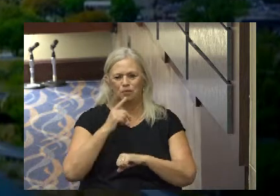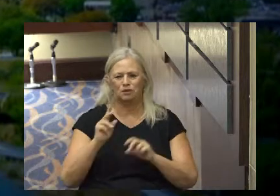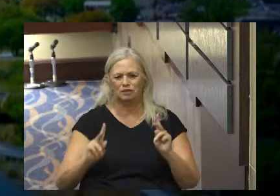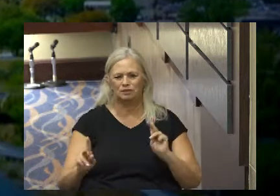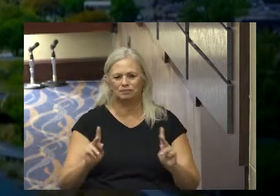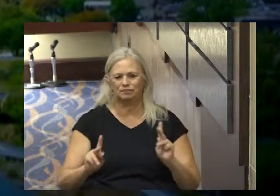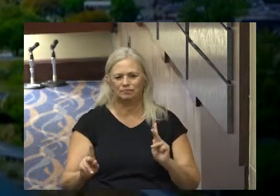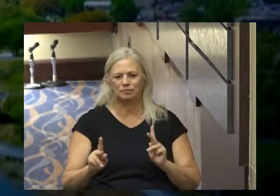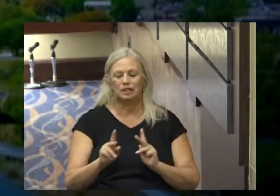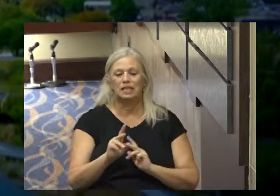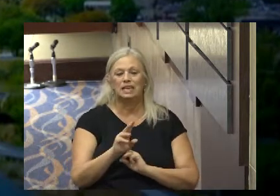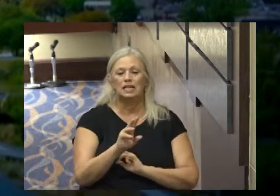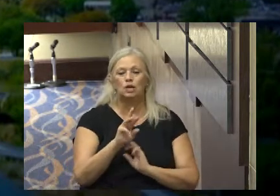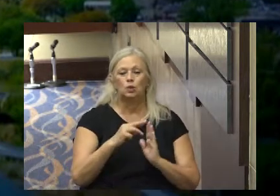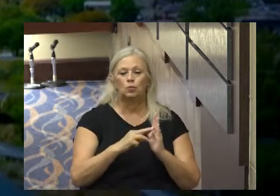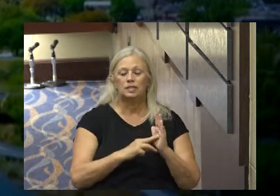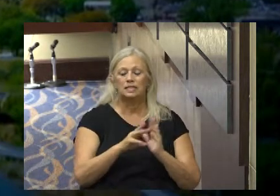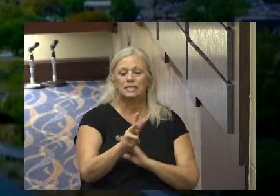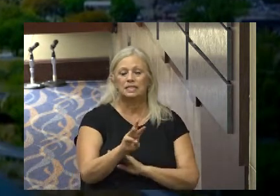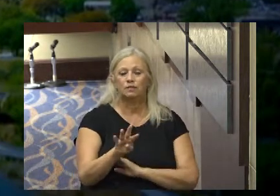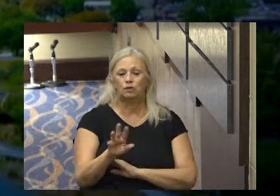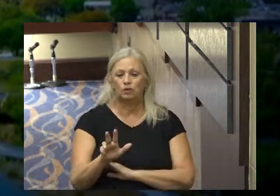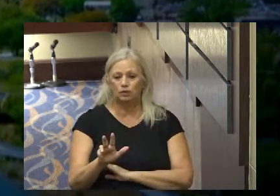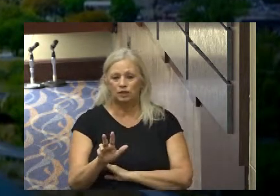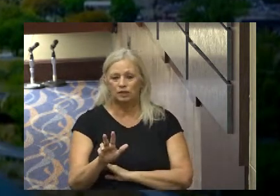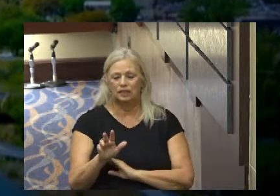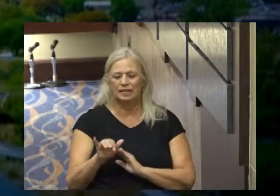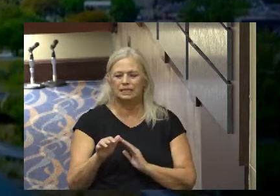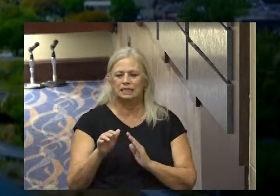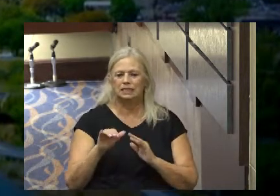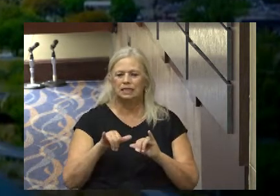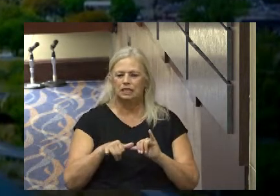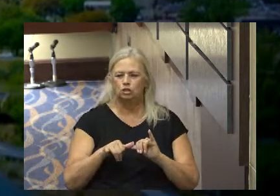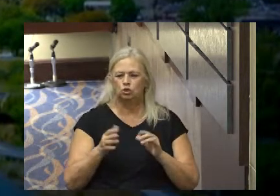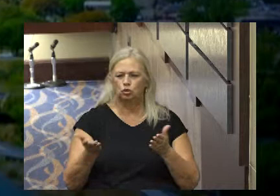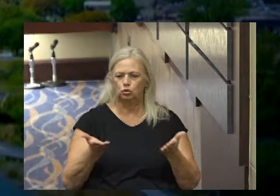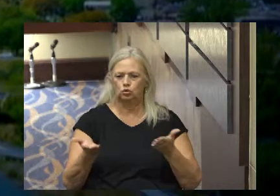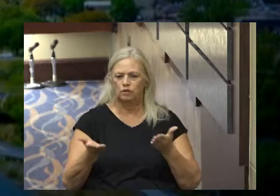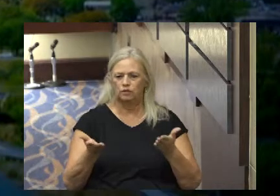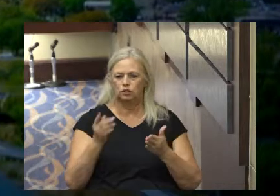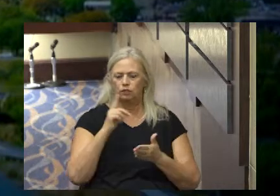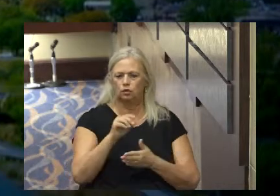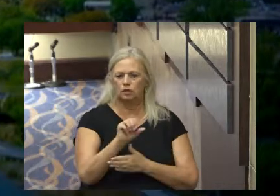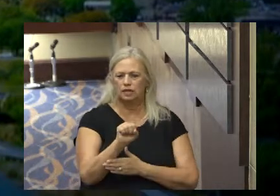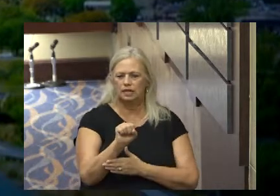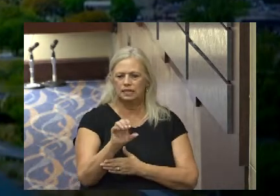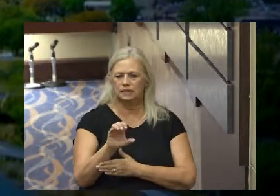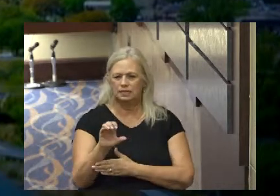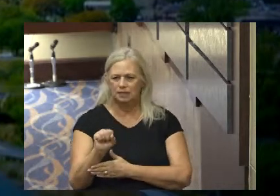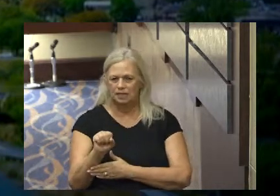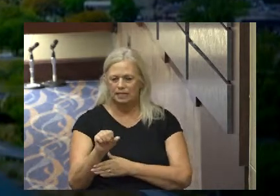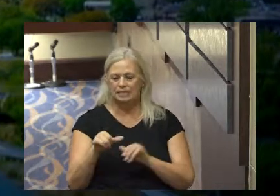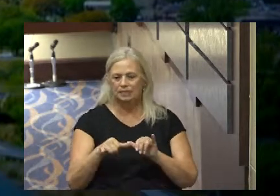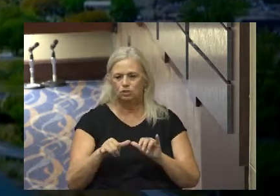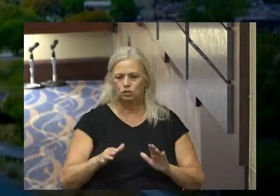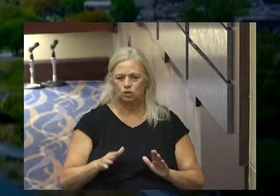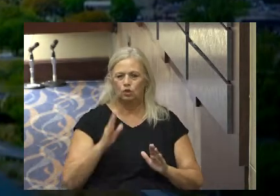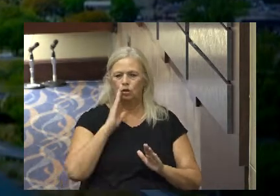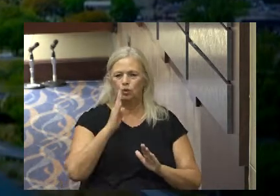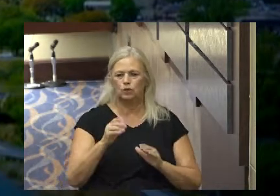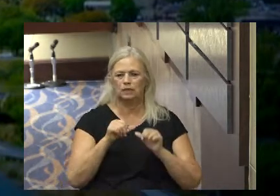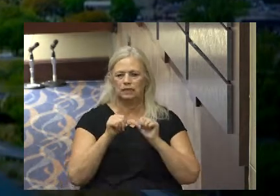Resolution 643 is another one I wanted to highlight. It's an engineering services contract with SCS Engineers. They will continue